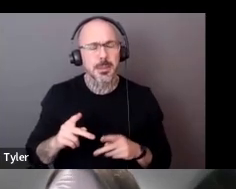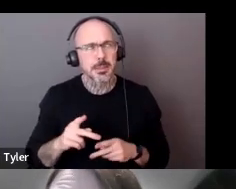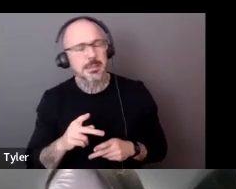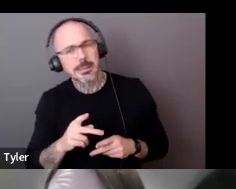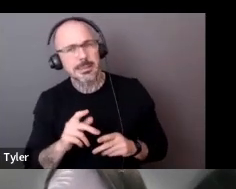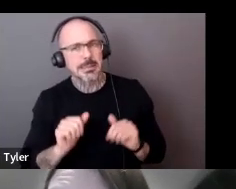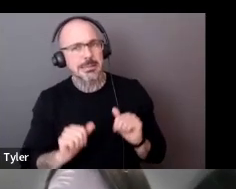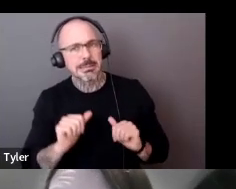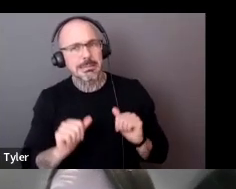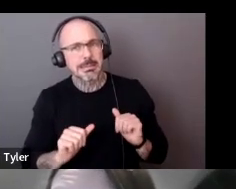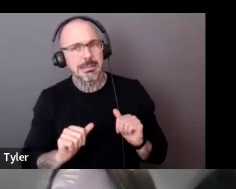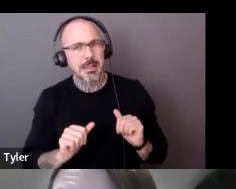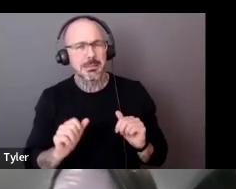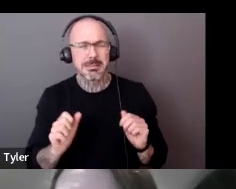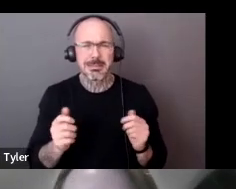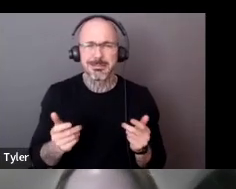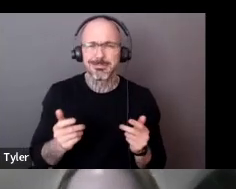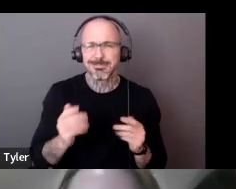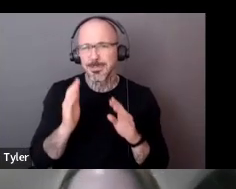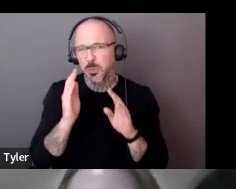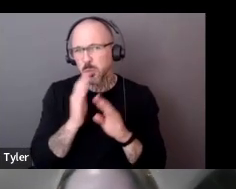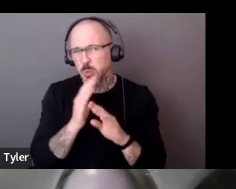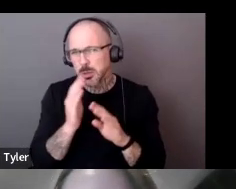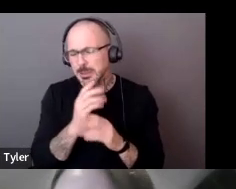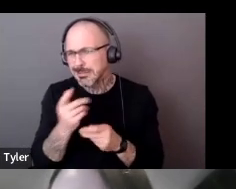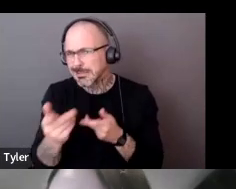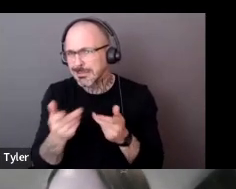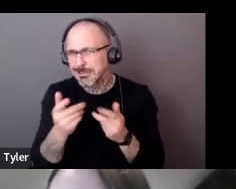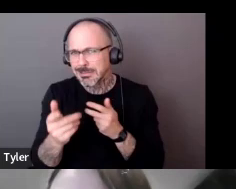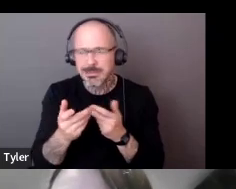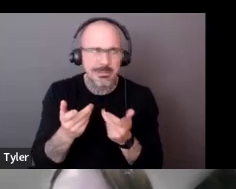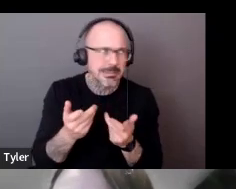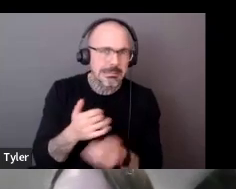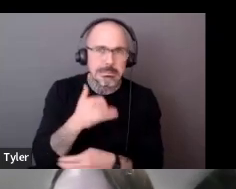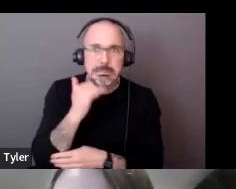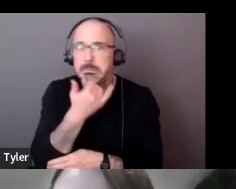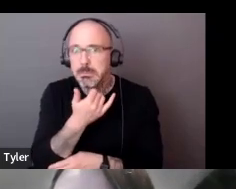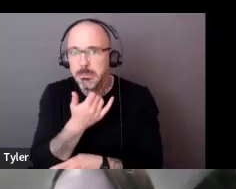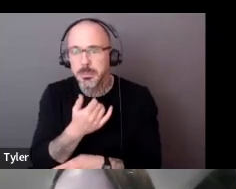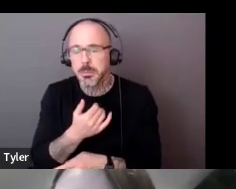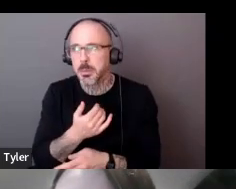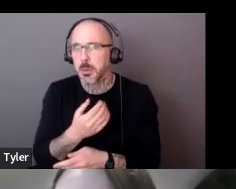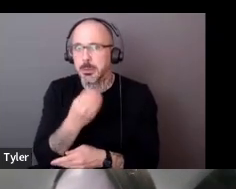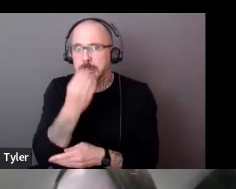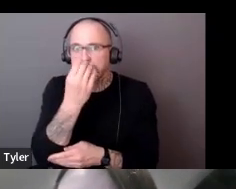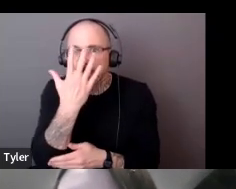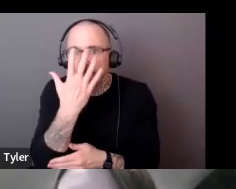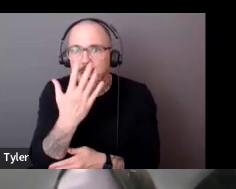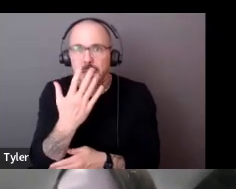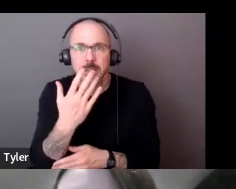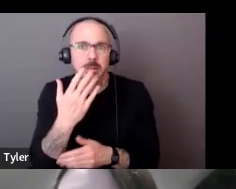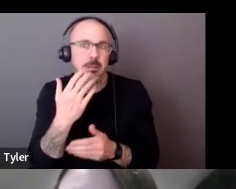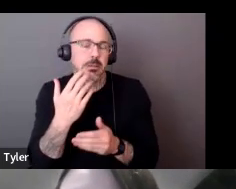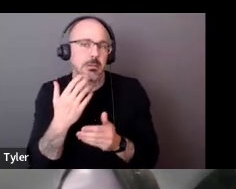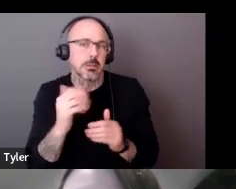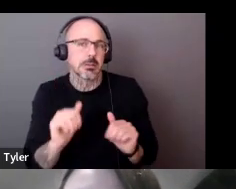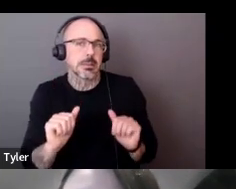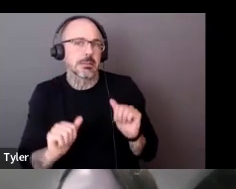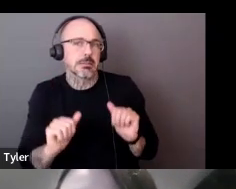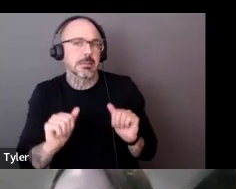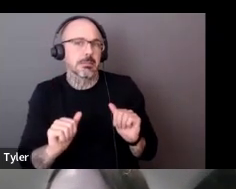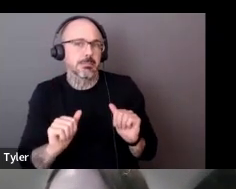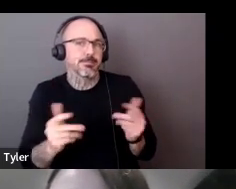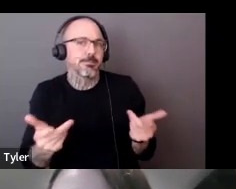And that we'll get into that in our last question. I think we spoke a lot about the fear